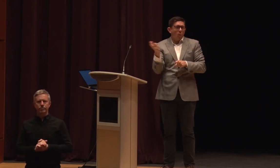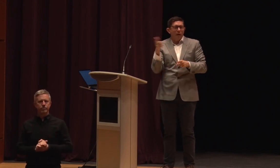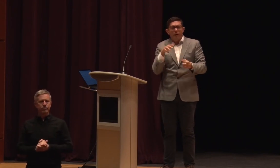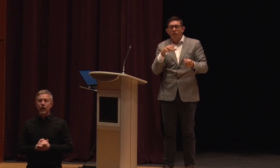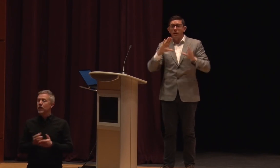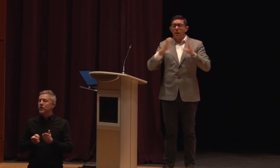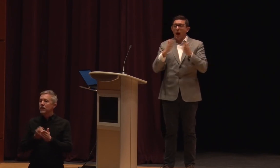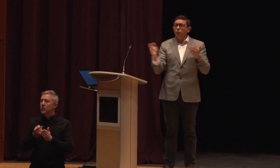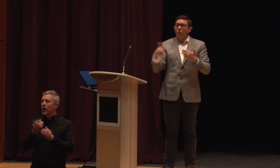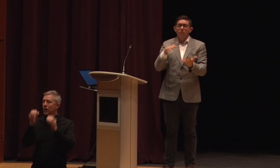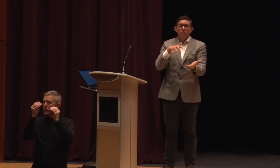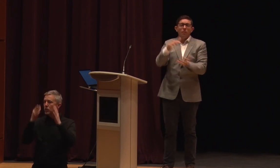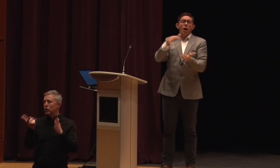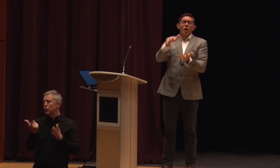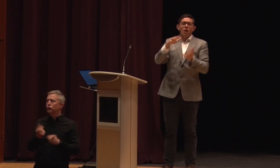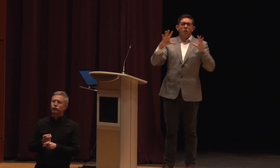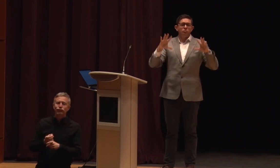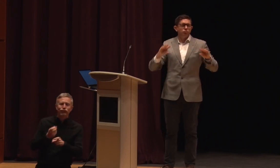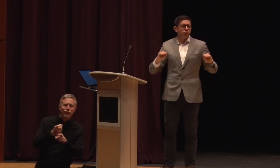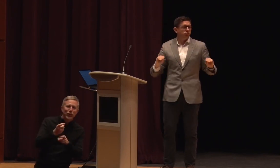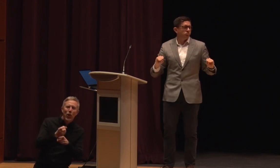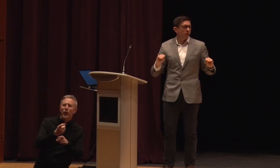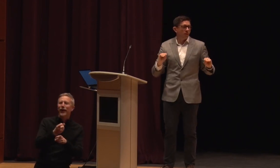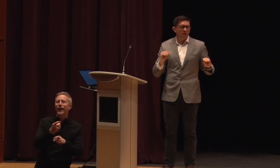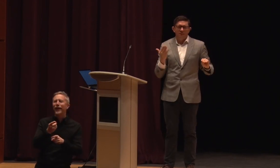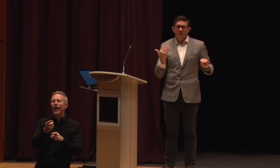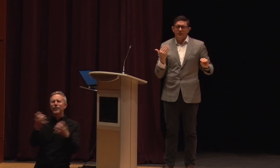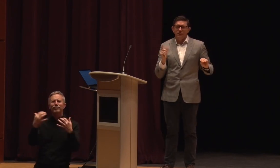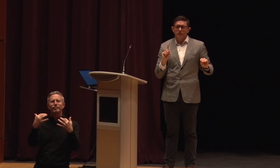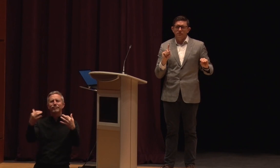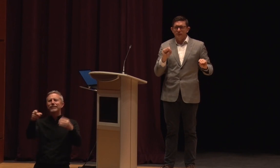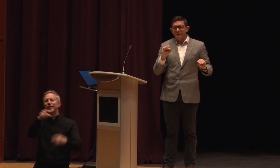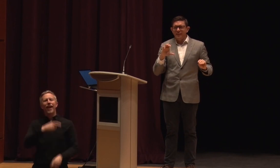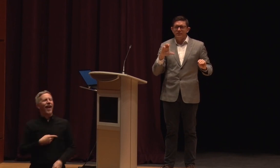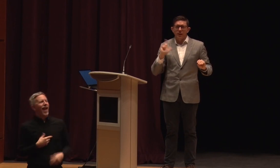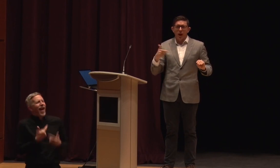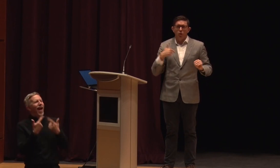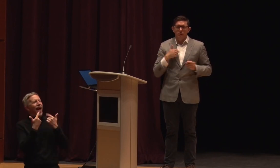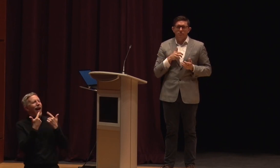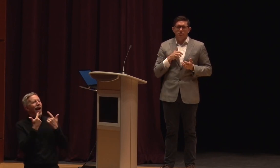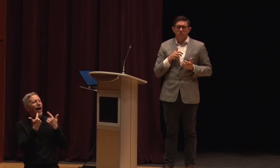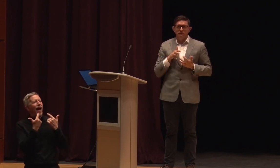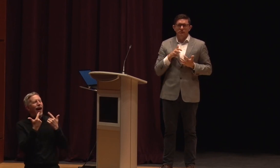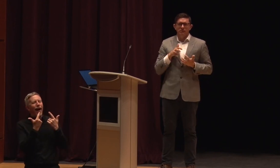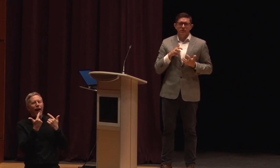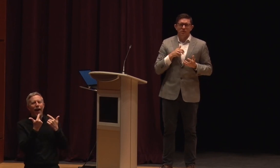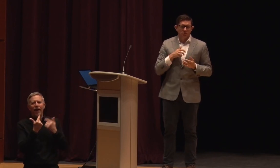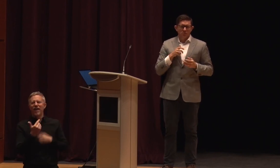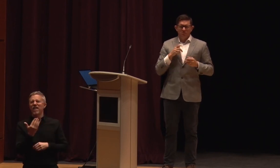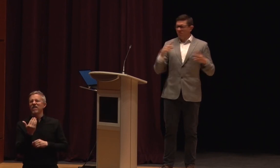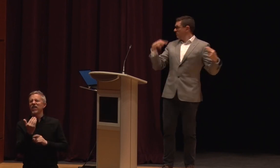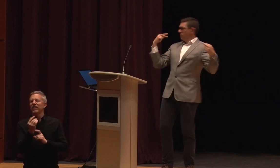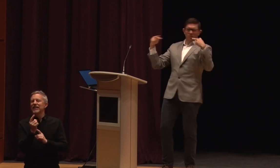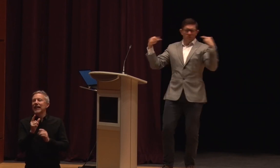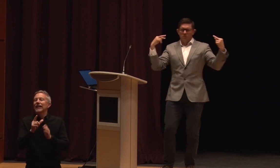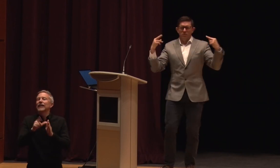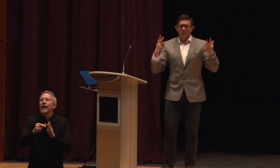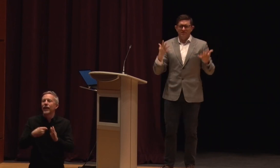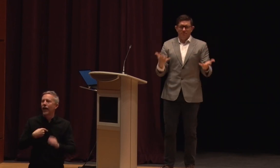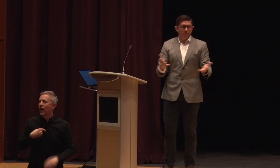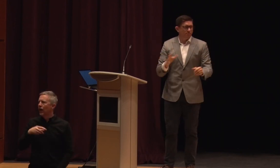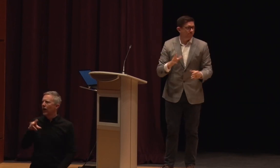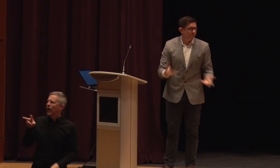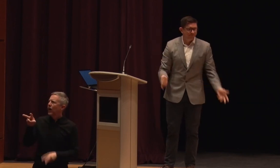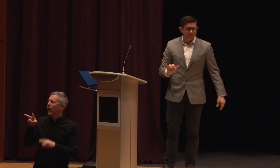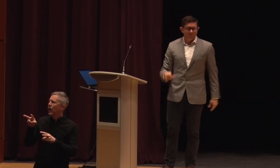Sometimes the teachers will make a joke, the classroom would laugh, and they would die down, and 15 seconds later, I let out a little giggle, and everyone